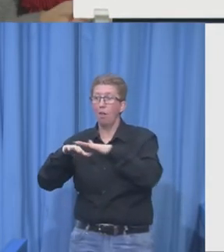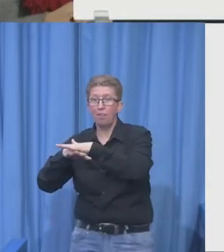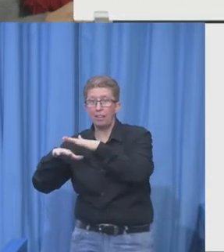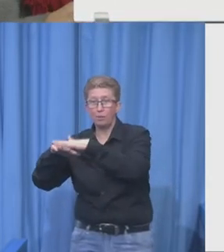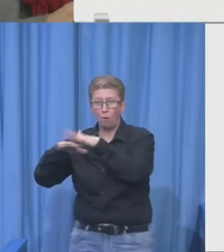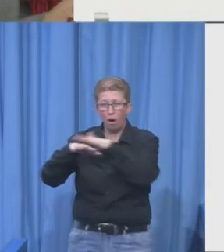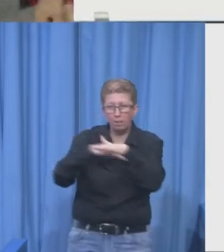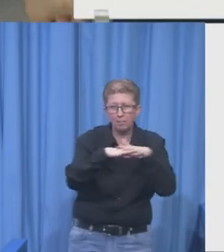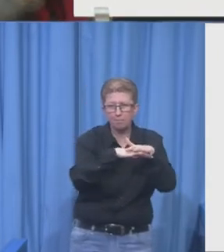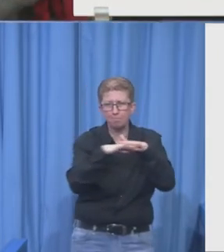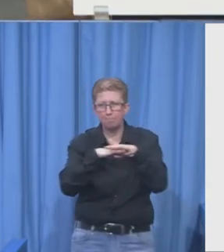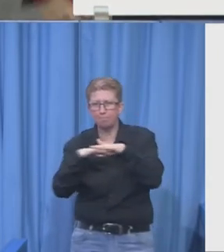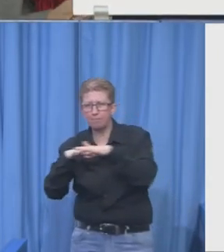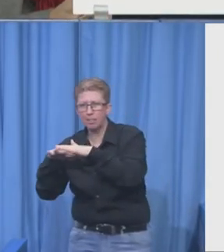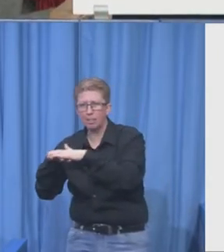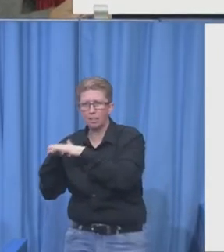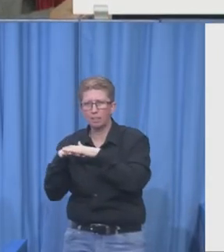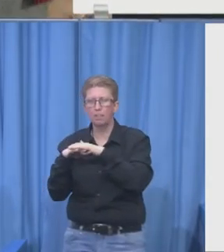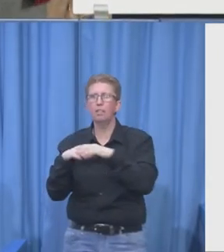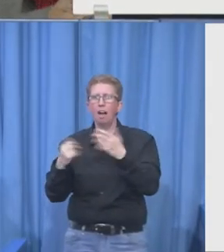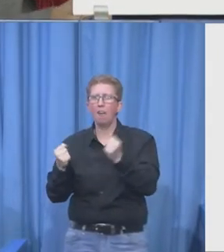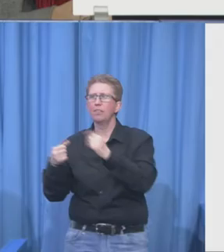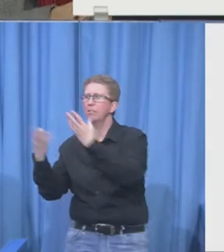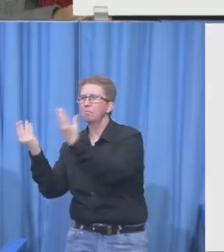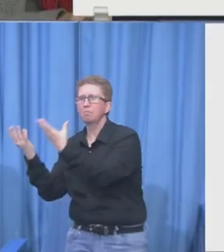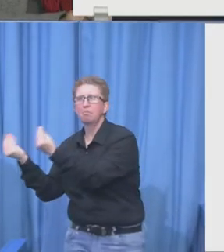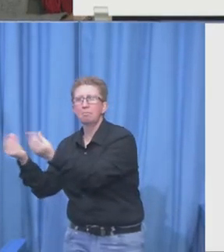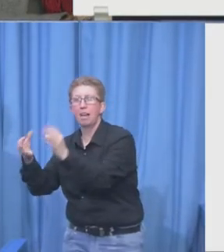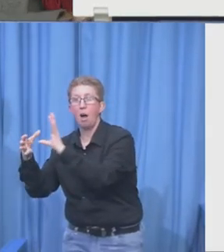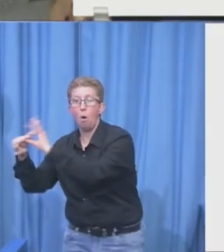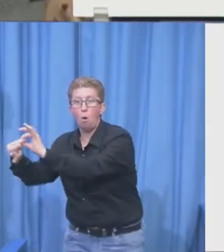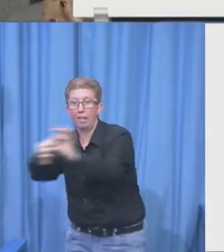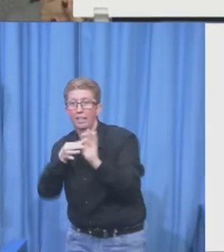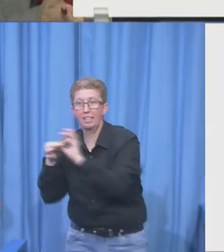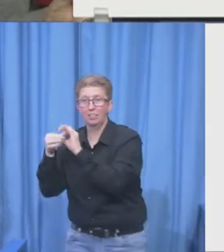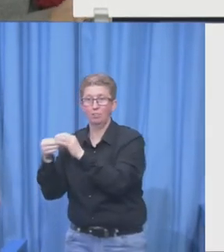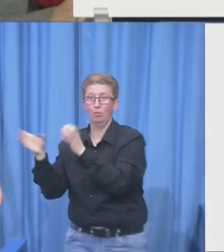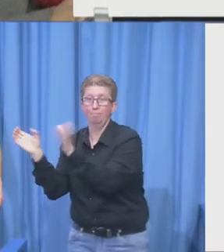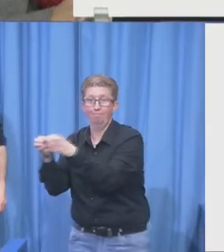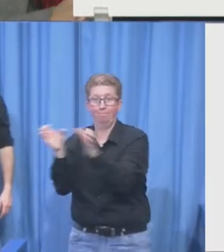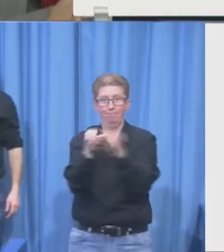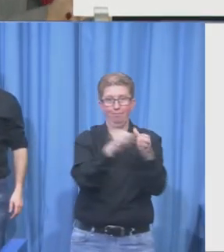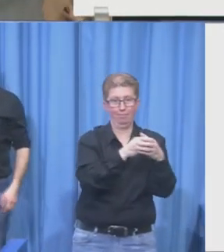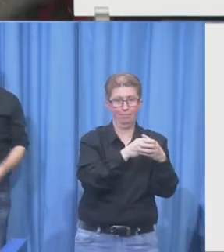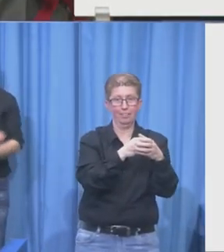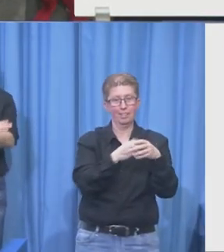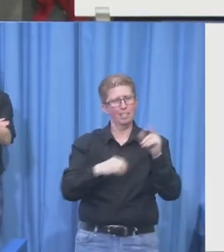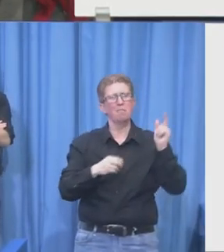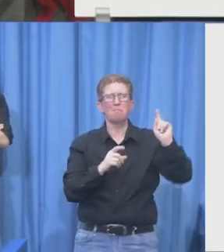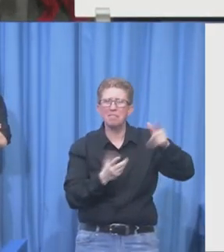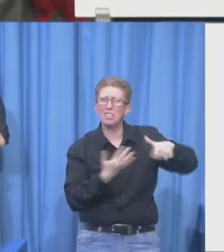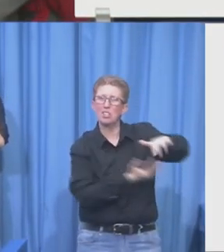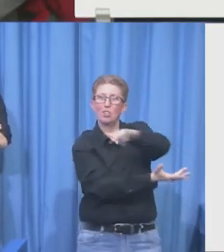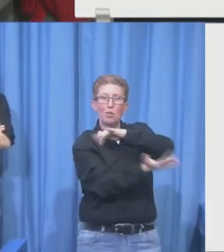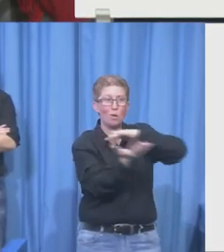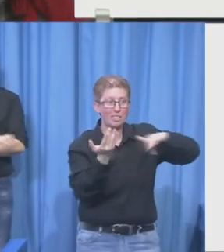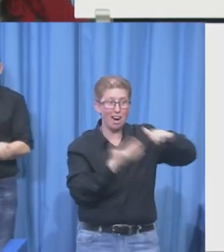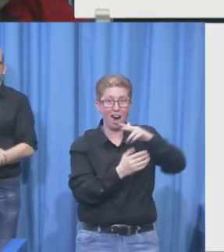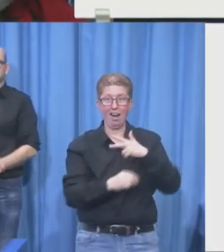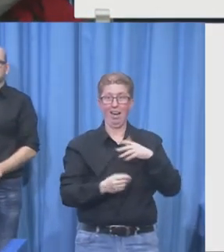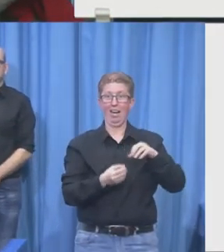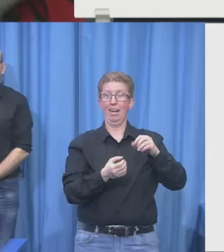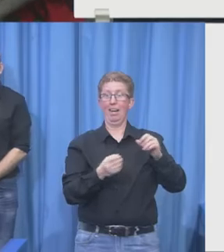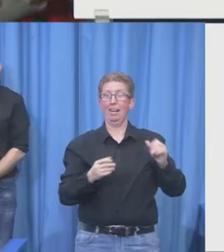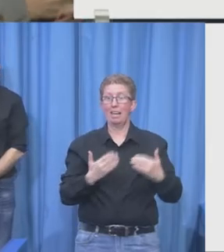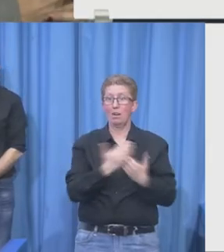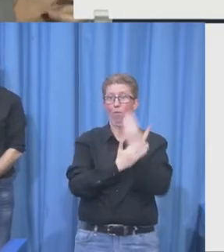recently mentioned, in order to identify social innovation and to capture knowledge. But it is really at the micro level that